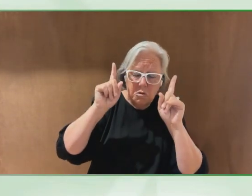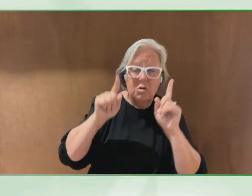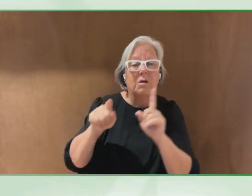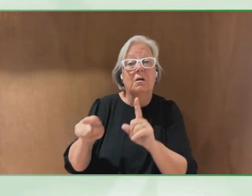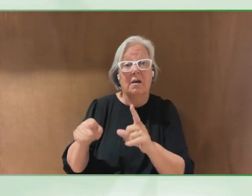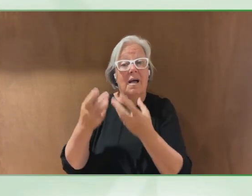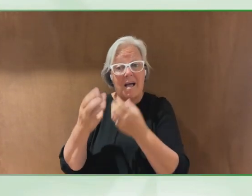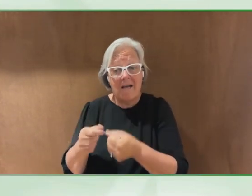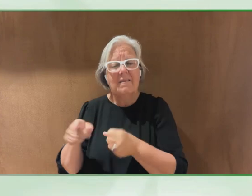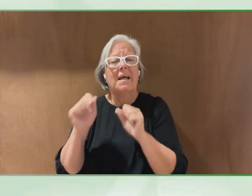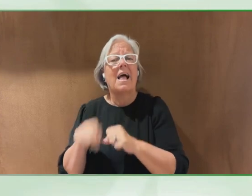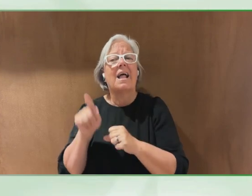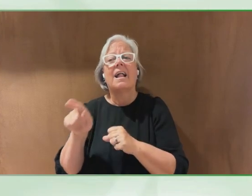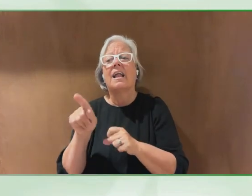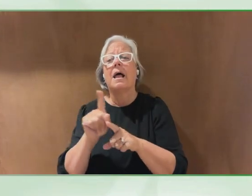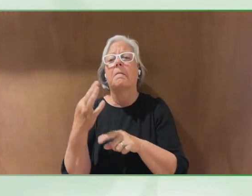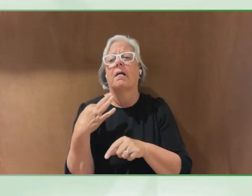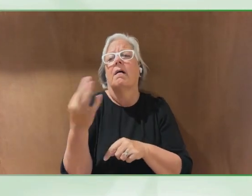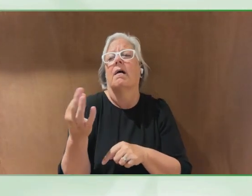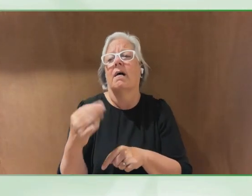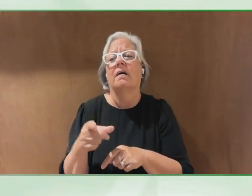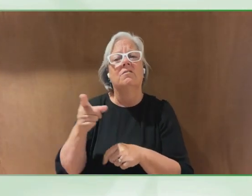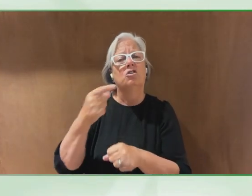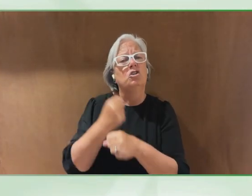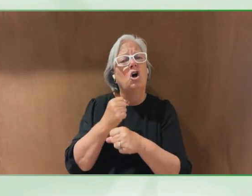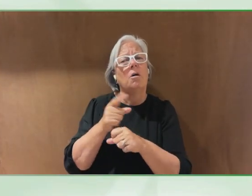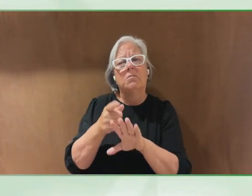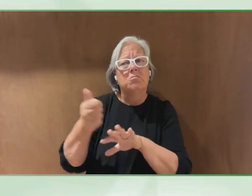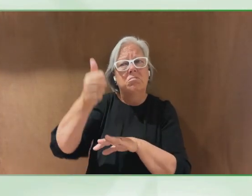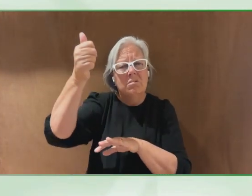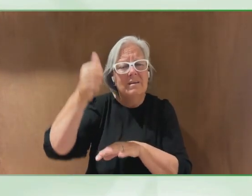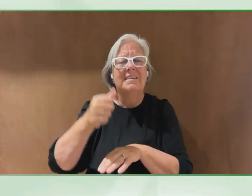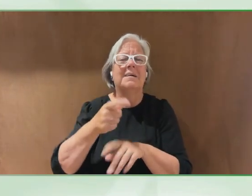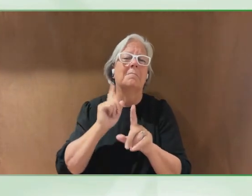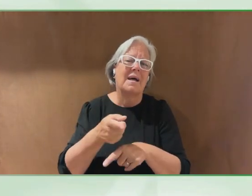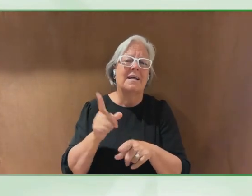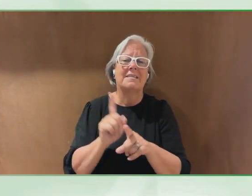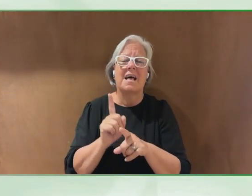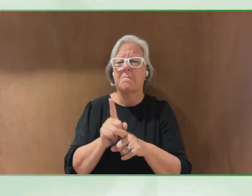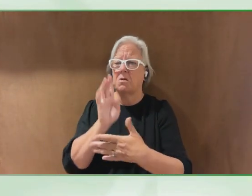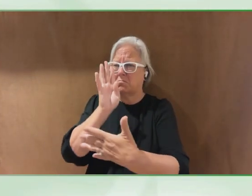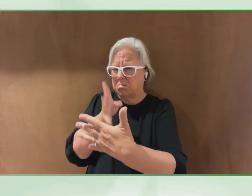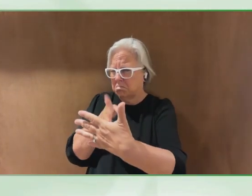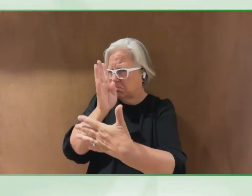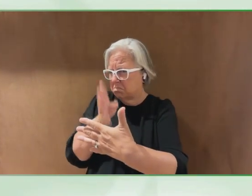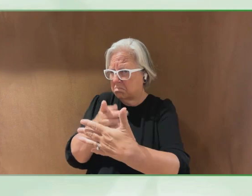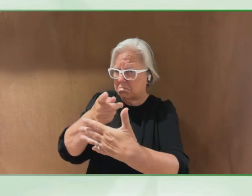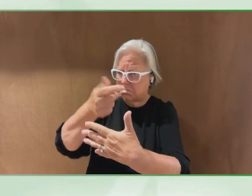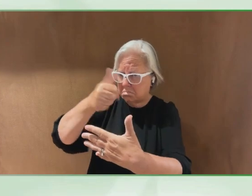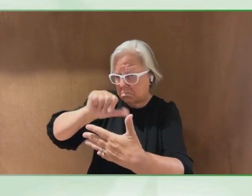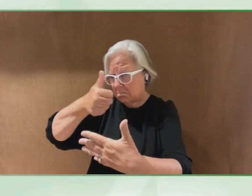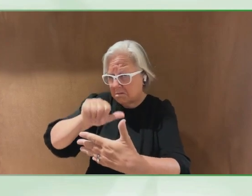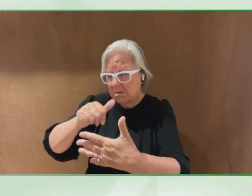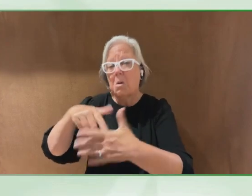There's often screenings that happen, there's interviewing processes. They don't necessarily think that they're going to be able to